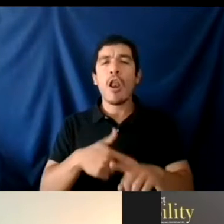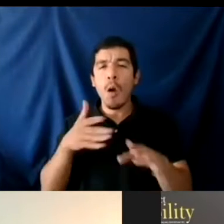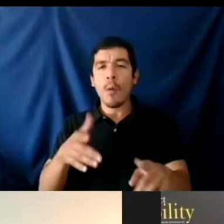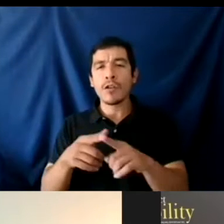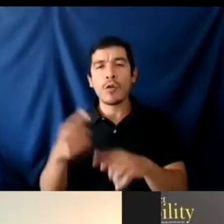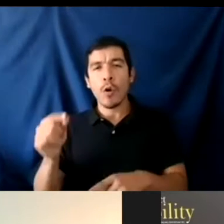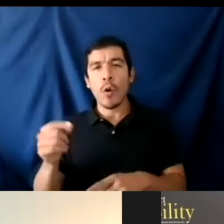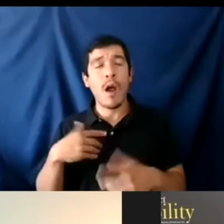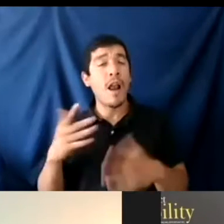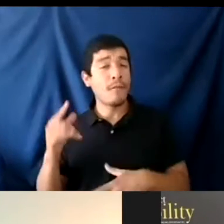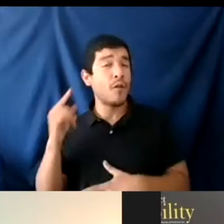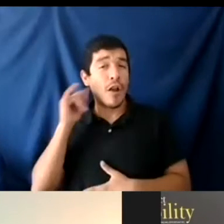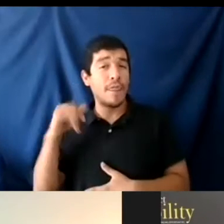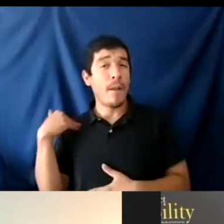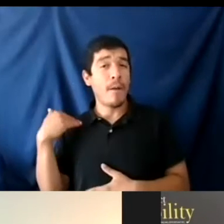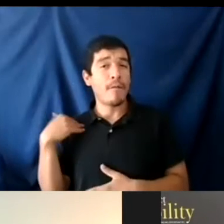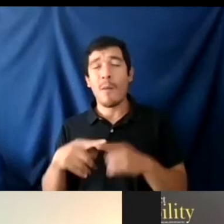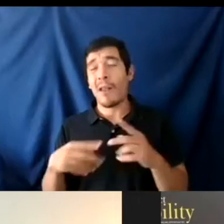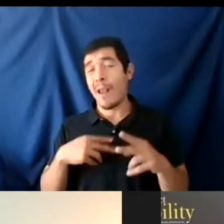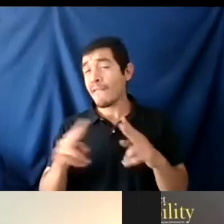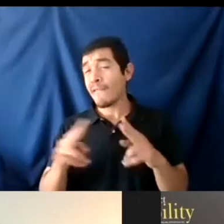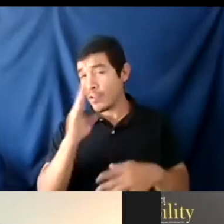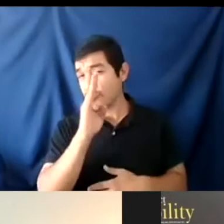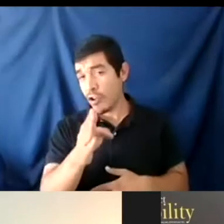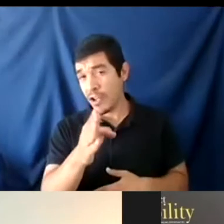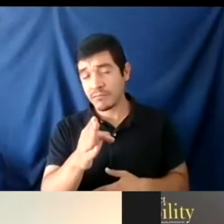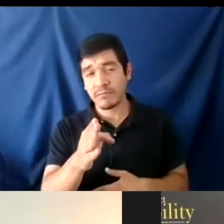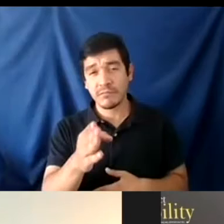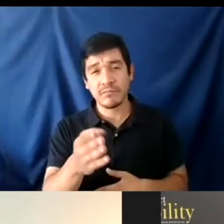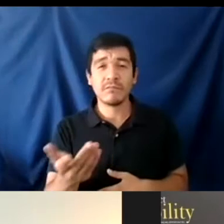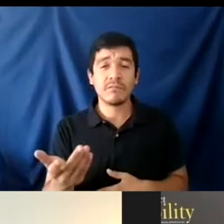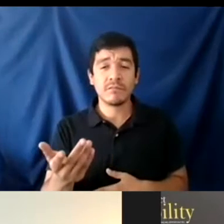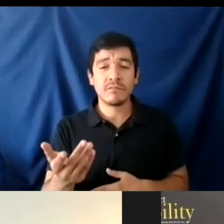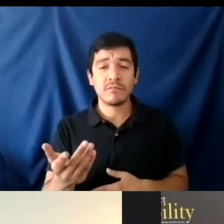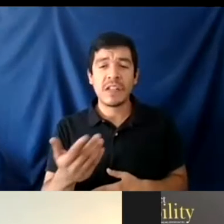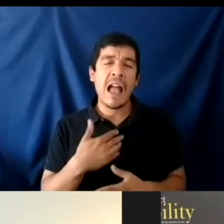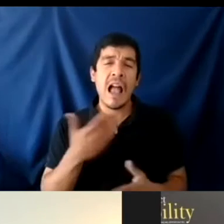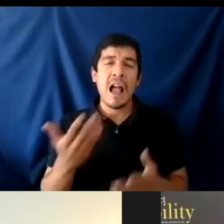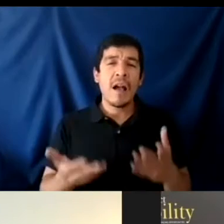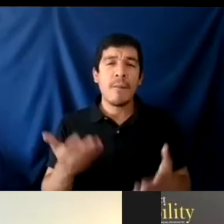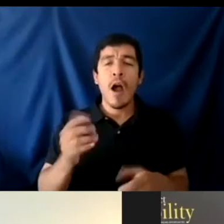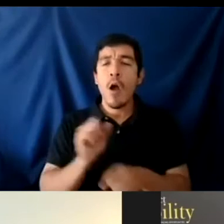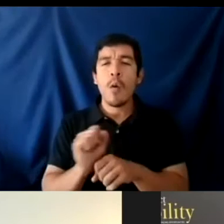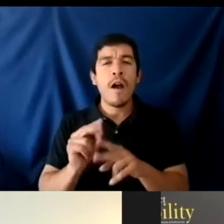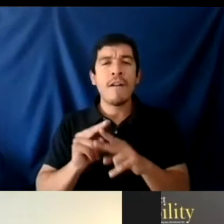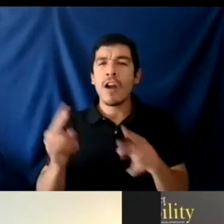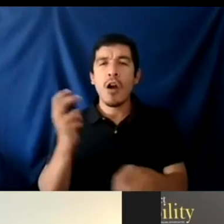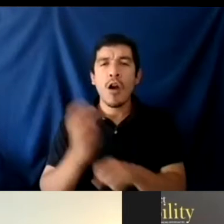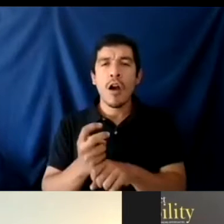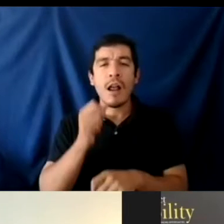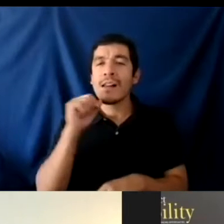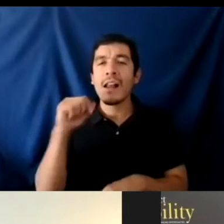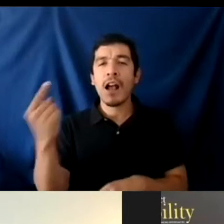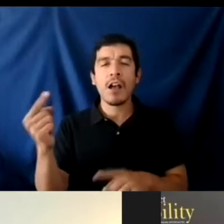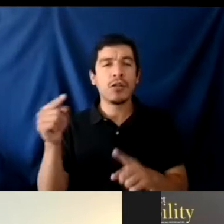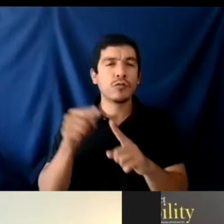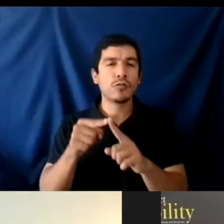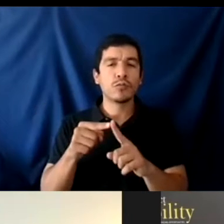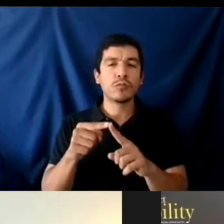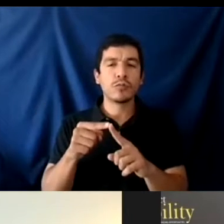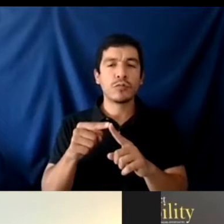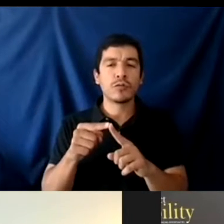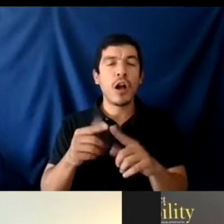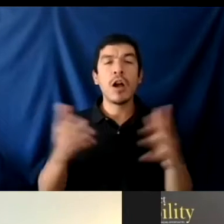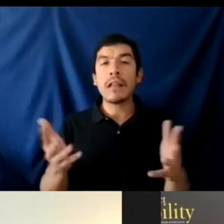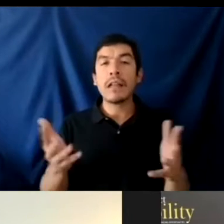that, but let me be very direct. We have worked really hard, not only to